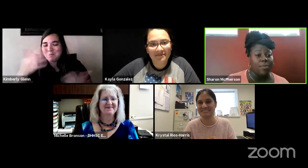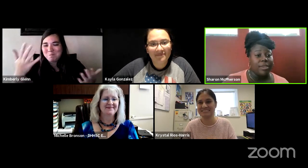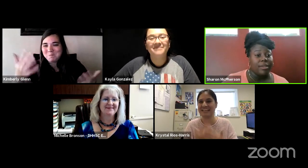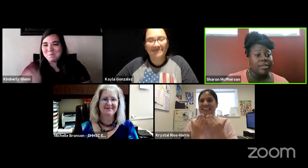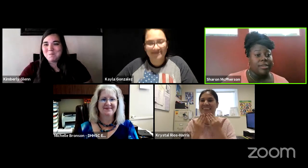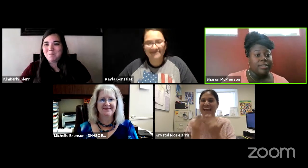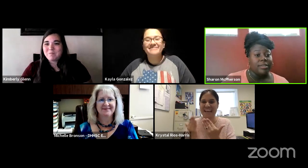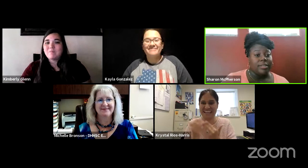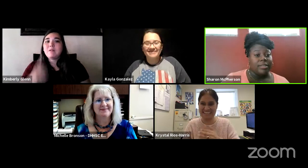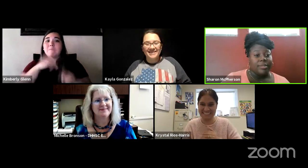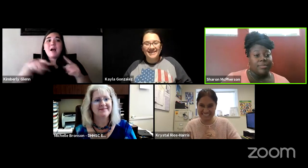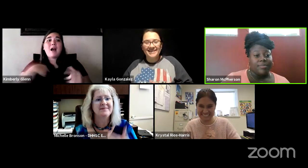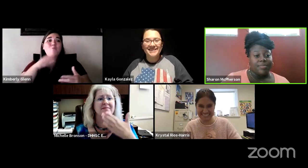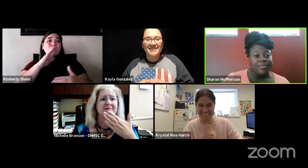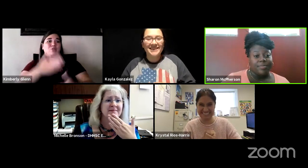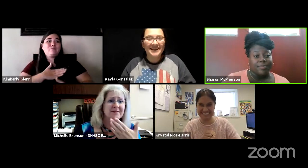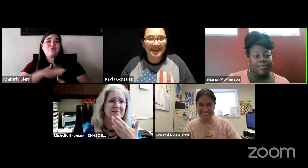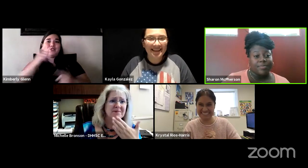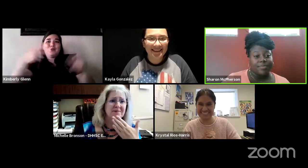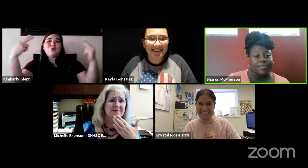as well.